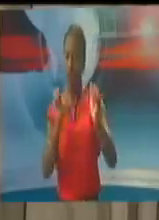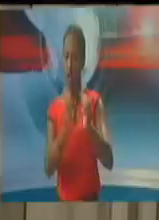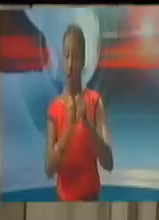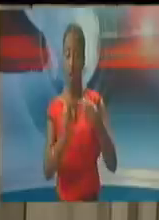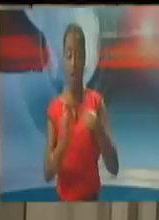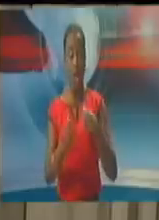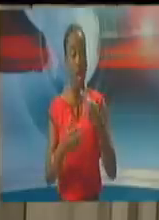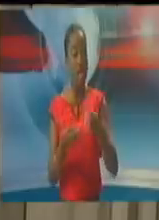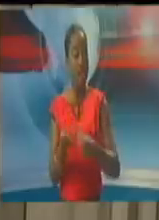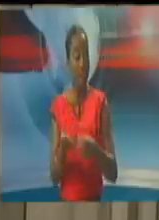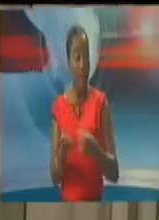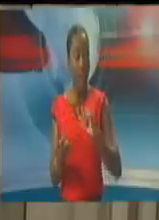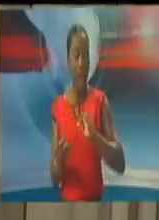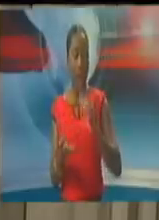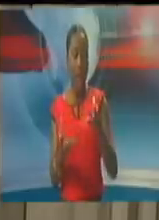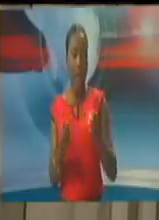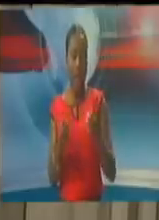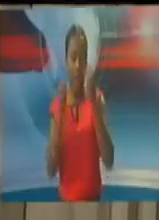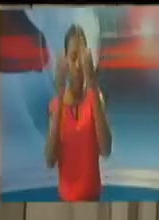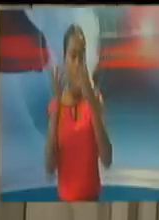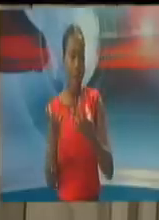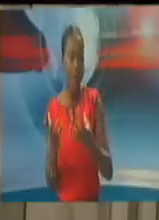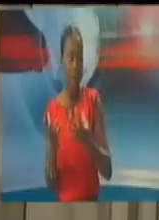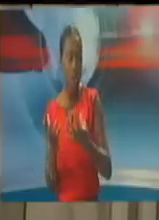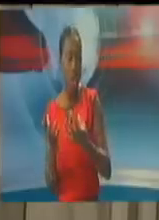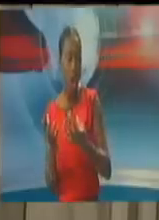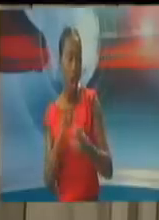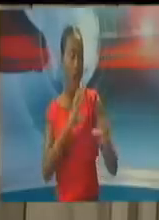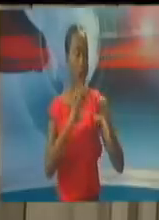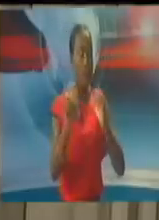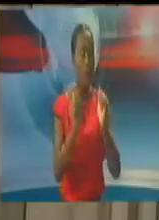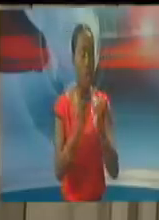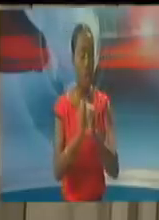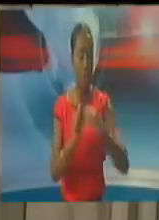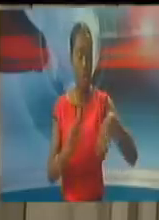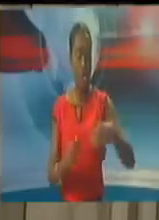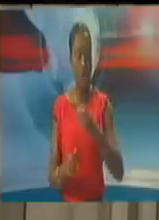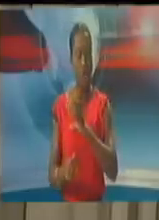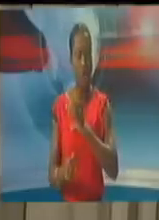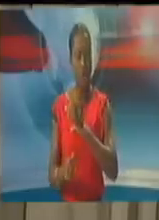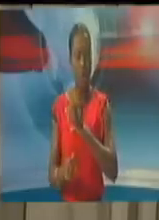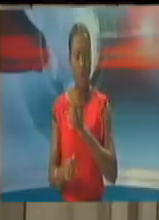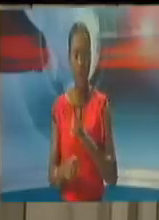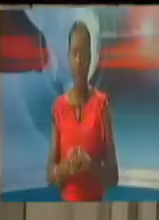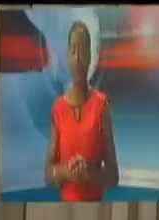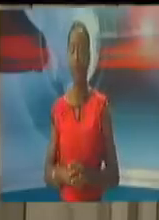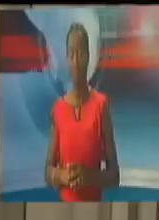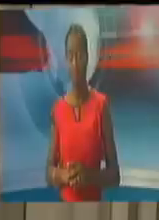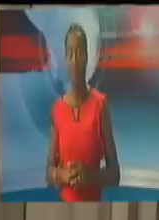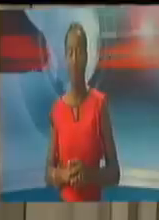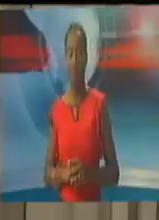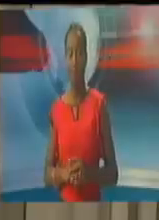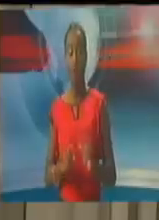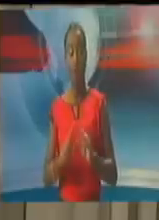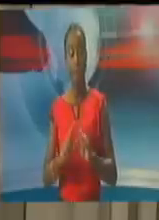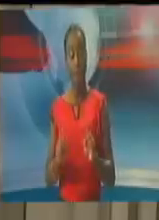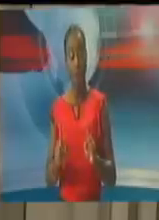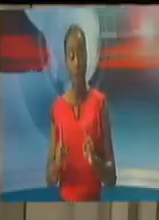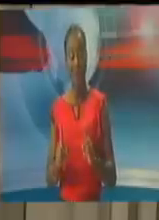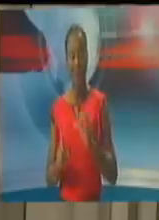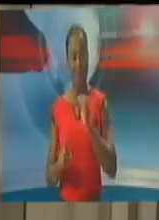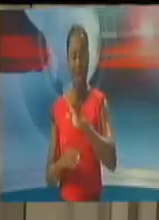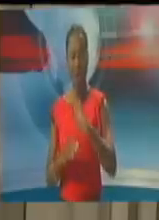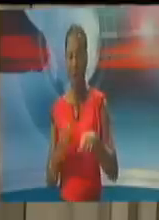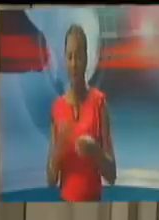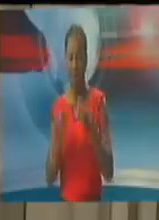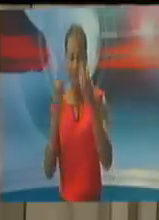that I then pass on to him. We discuss it with regard to interpretations. We may not always get it 100% right. But again, I can assure the population